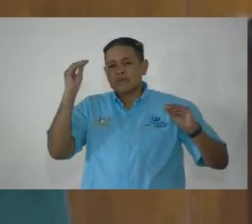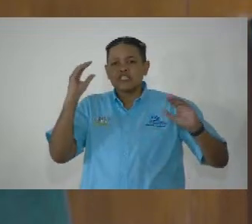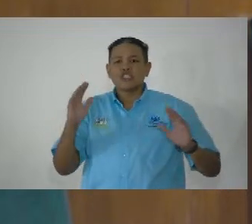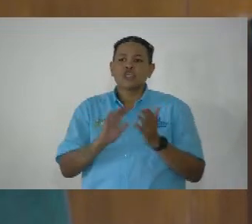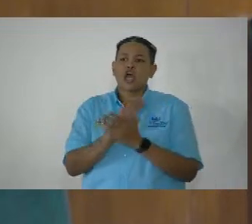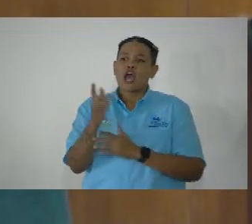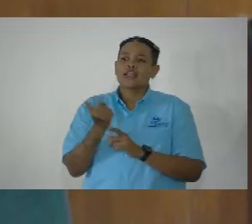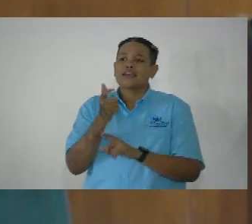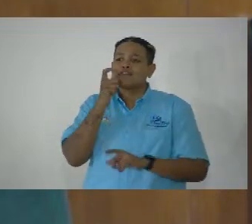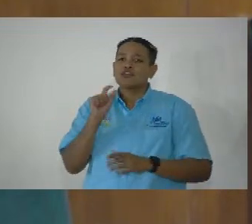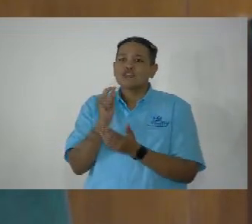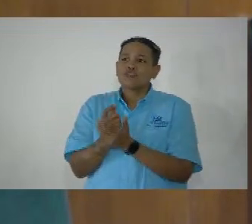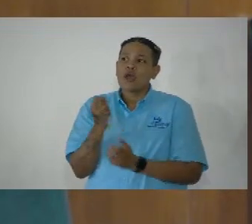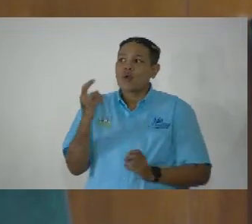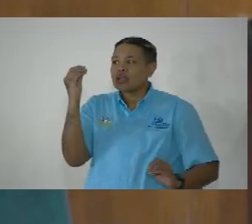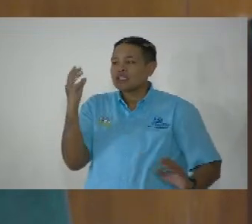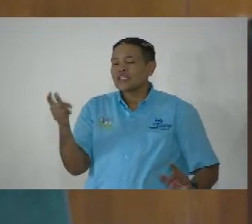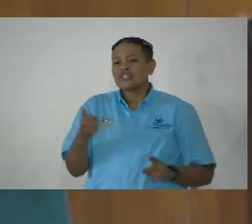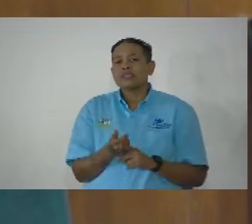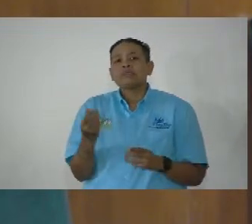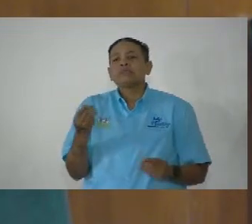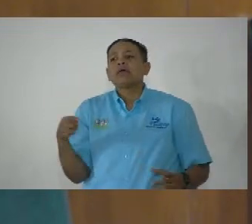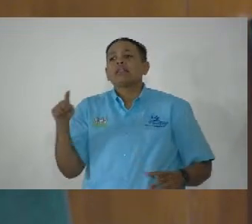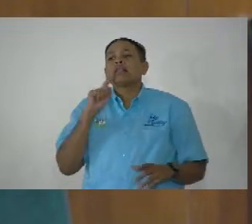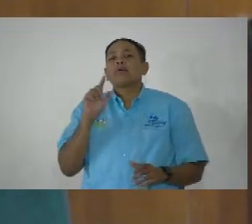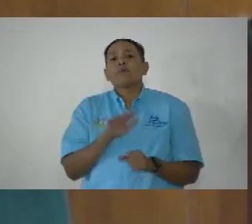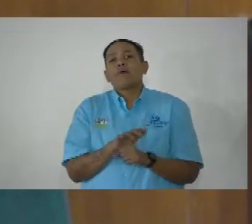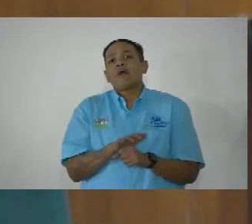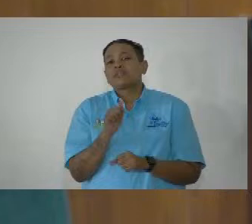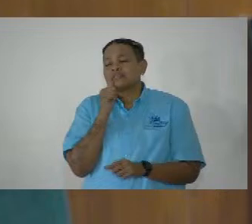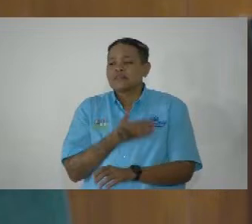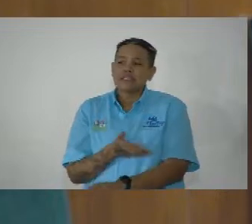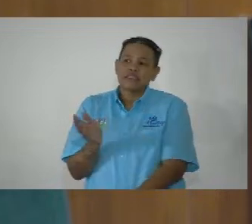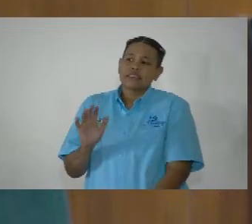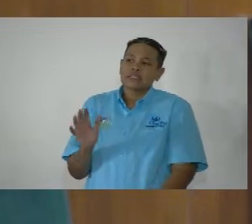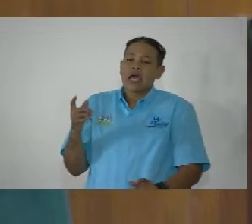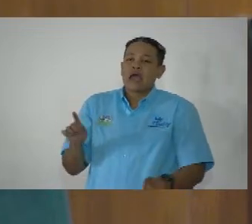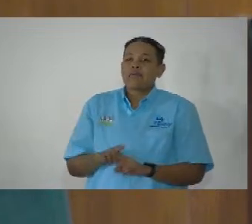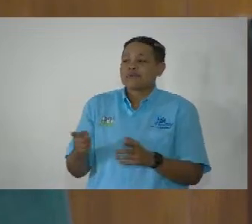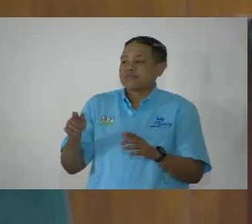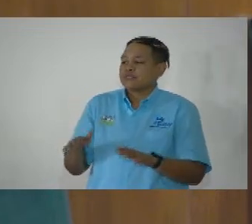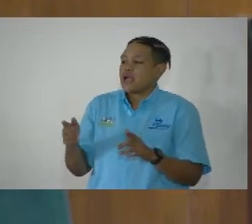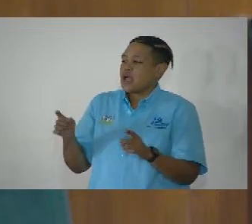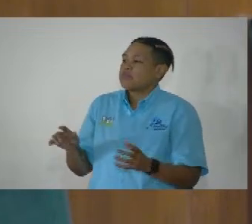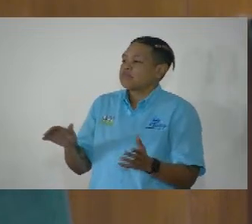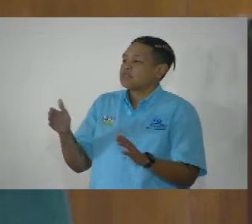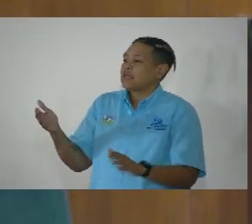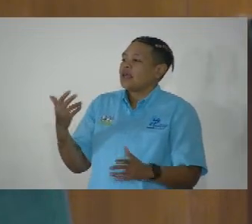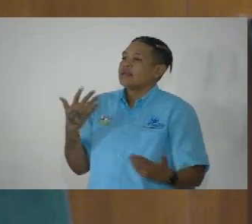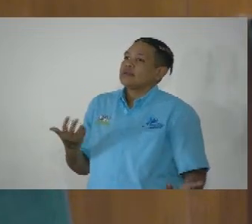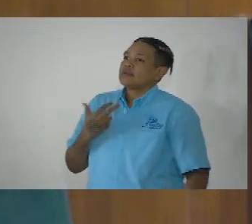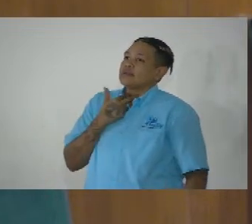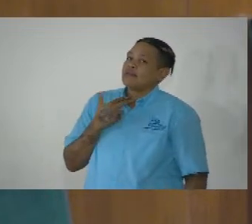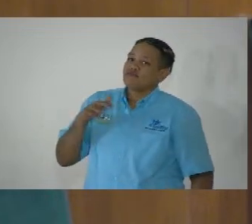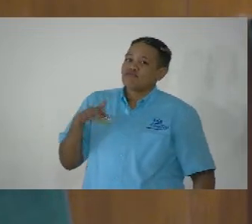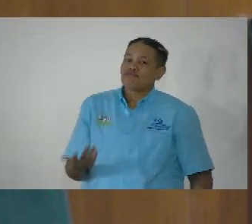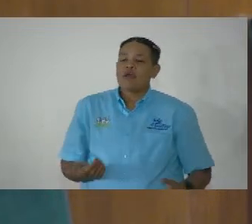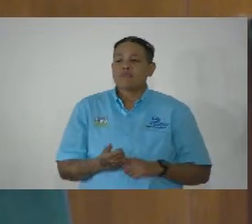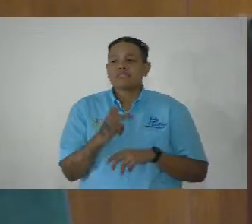a recent graduate or a teacher, says that they were warning their daughter and then the child ends up dead. It's a kind